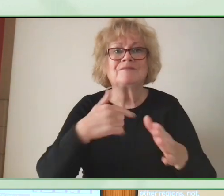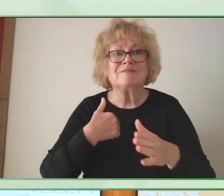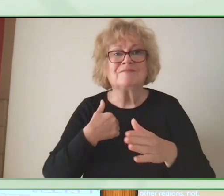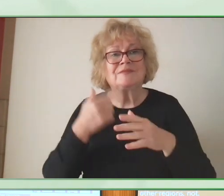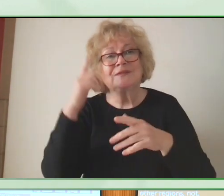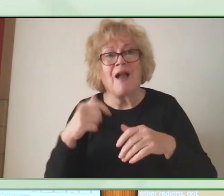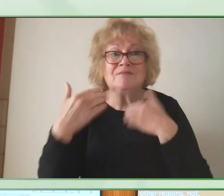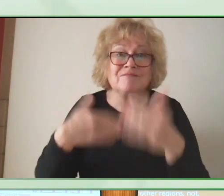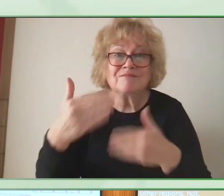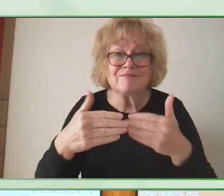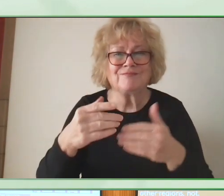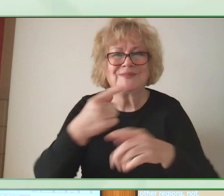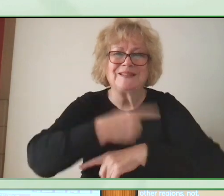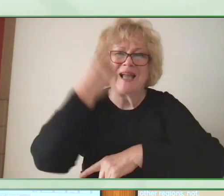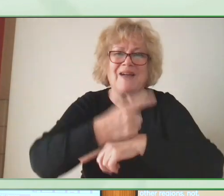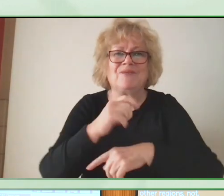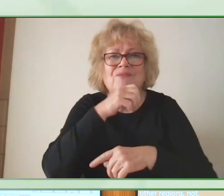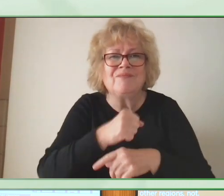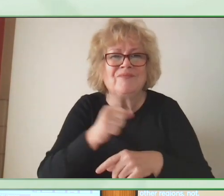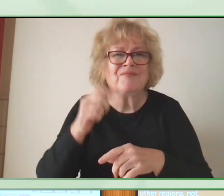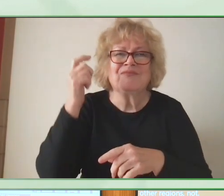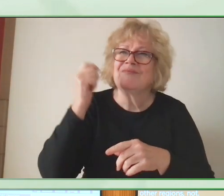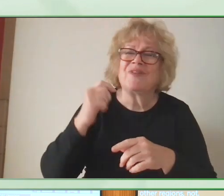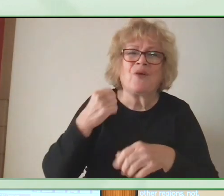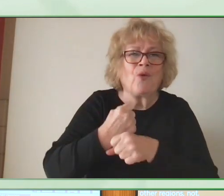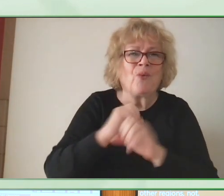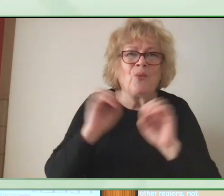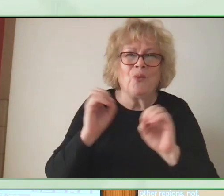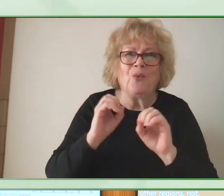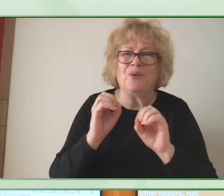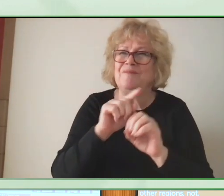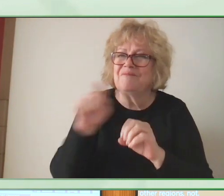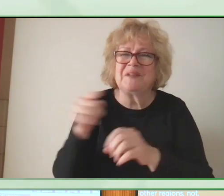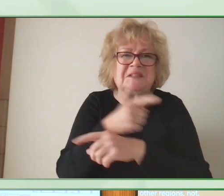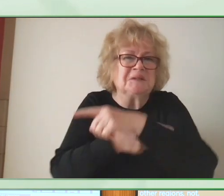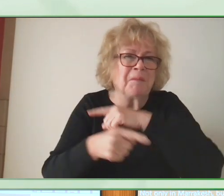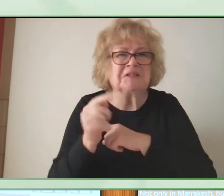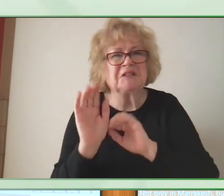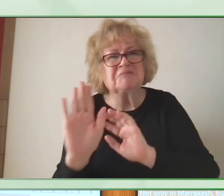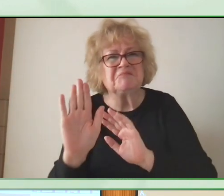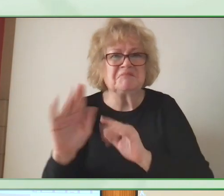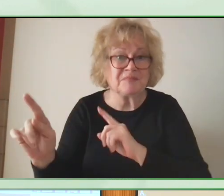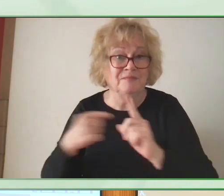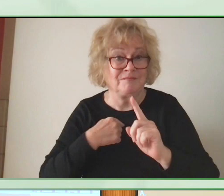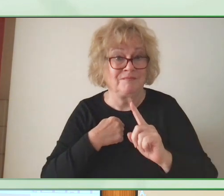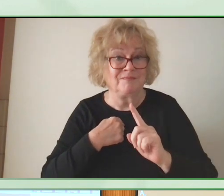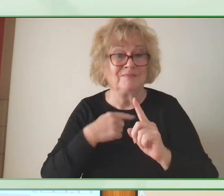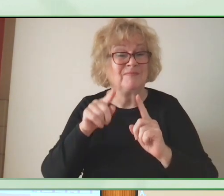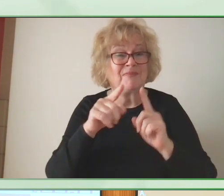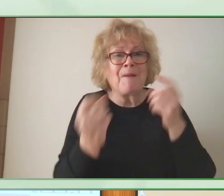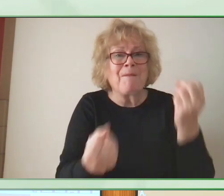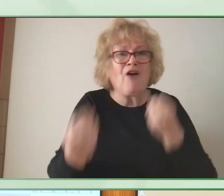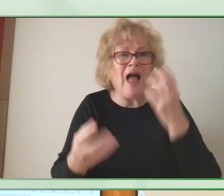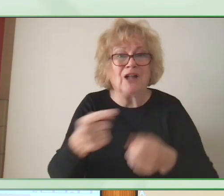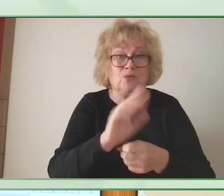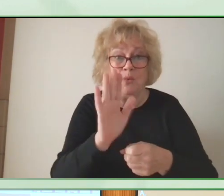but around Morocco and beyond. ALNOUR stands as a shining example of what opportunity